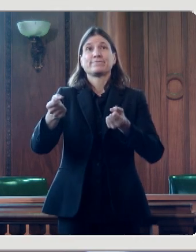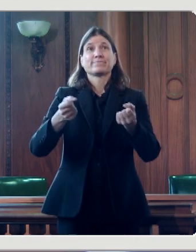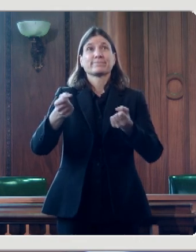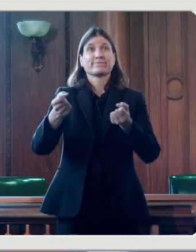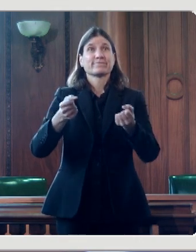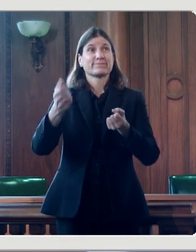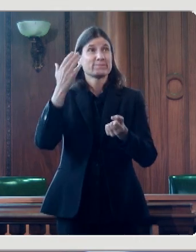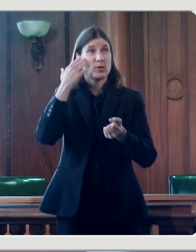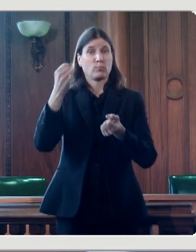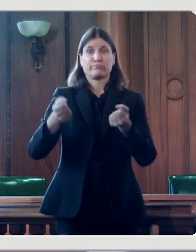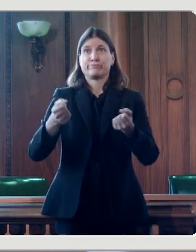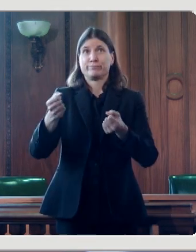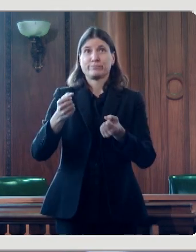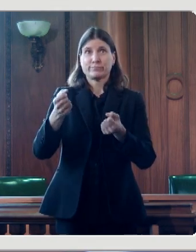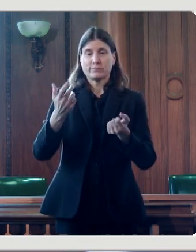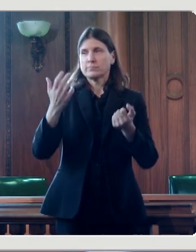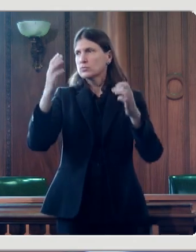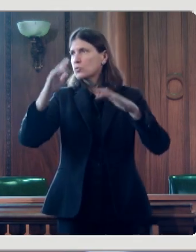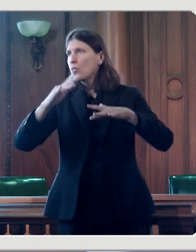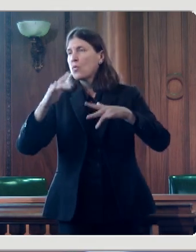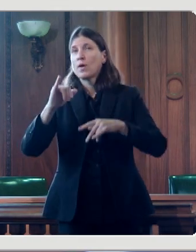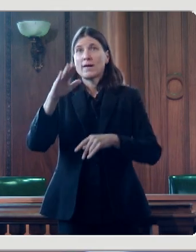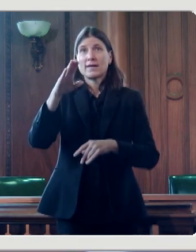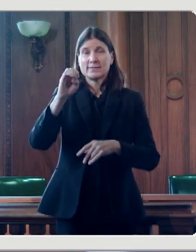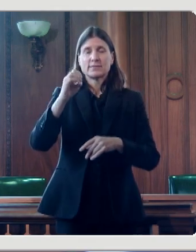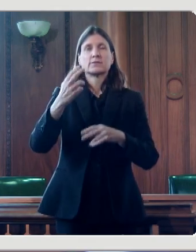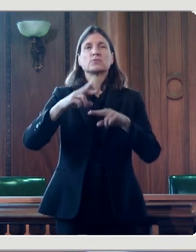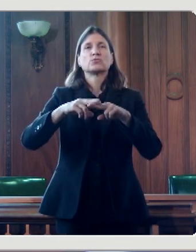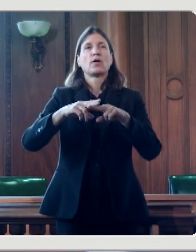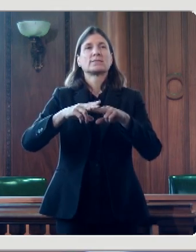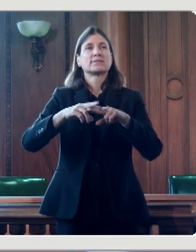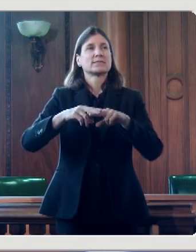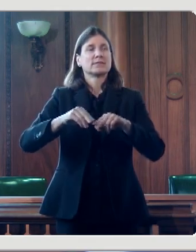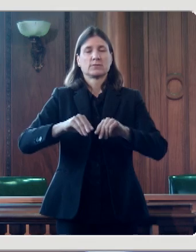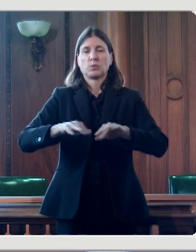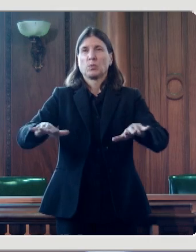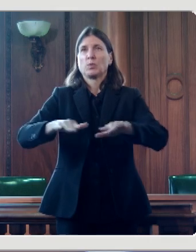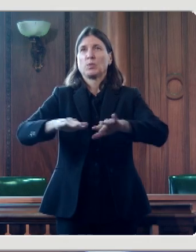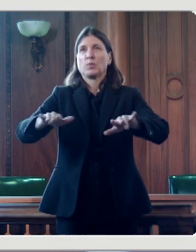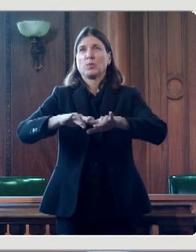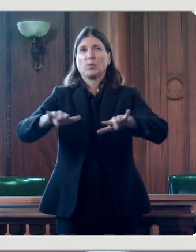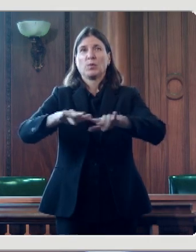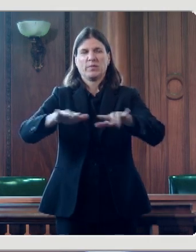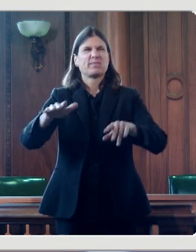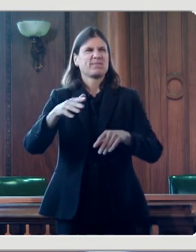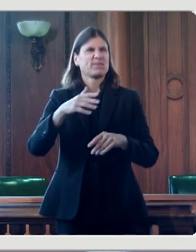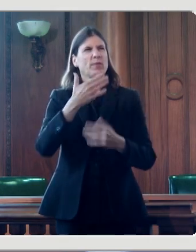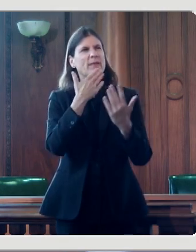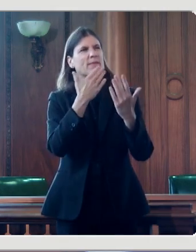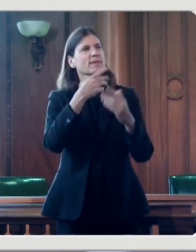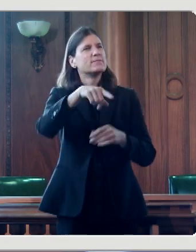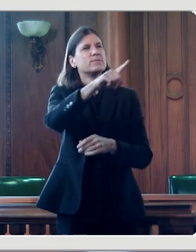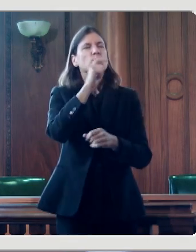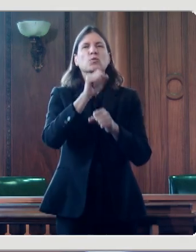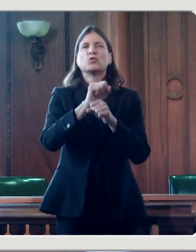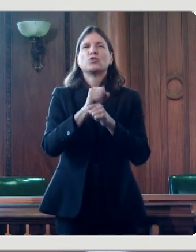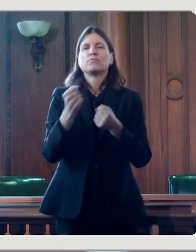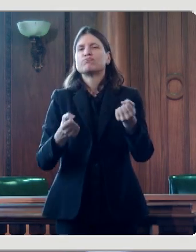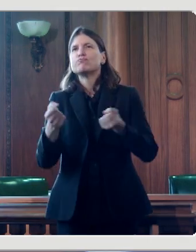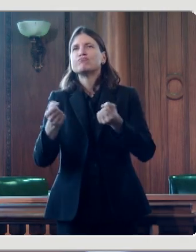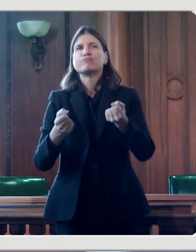Finances for my CAFO TJ plant. Since the start of this ordeal, we're lost $7.3 million.